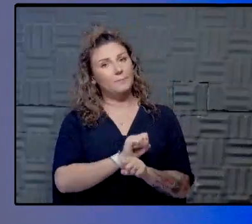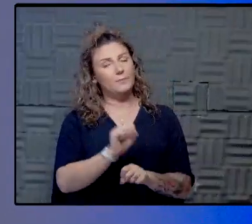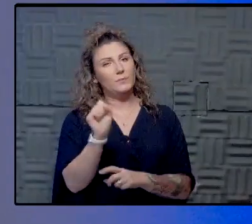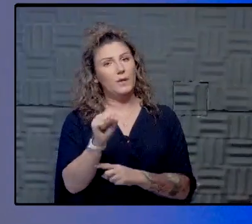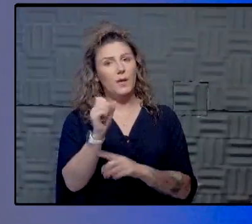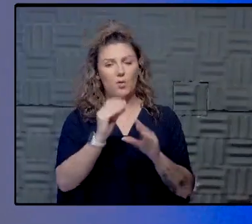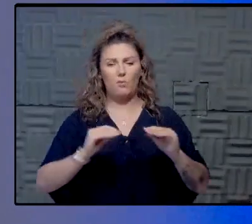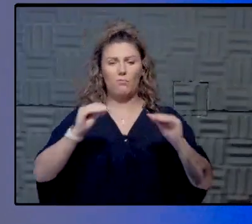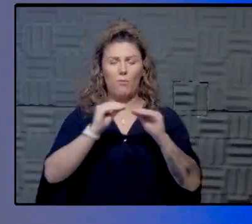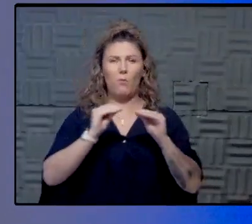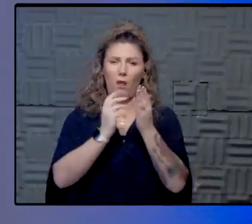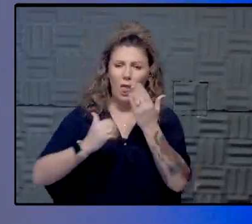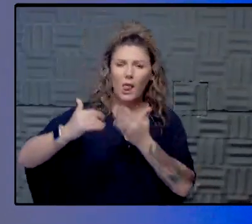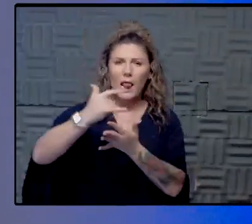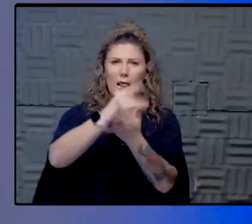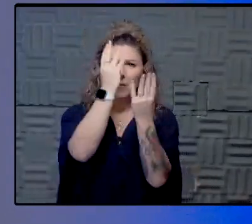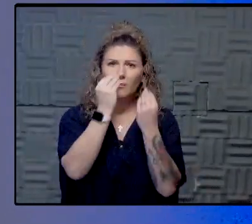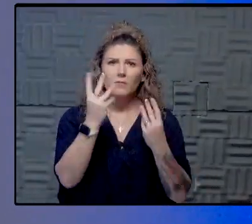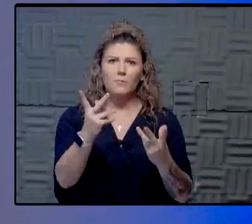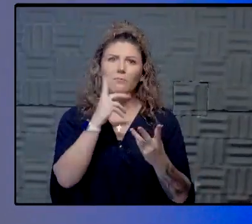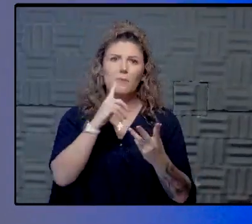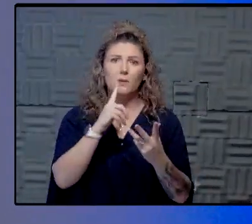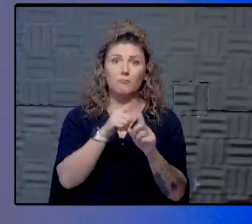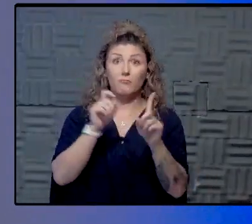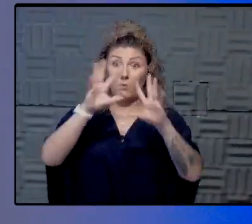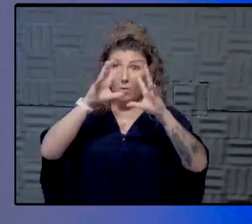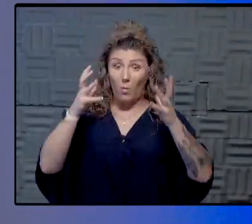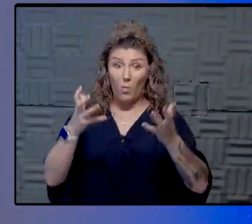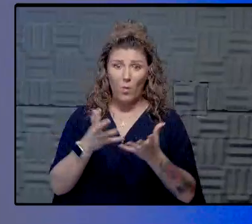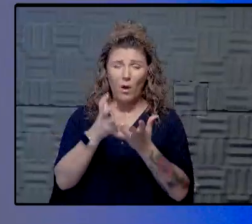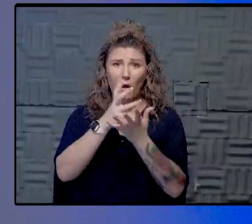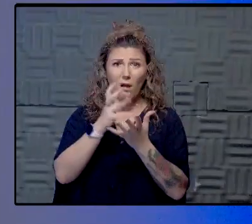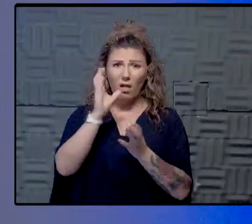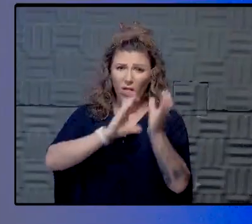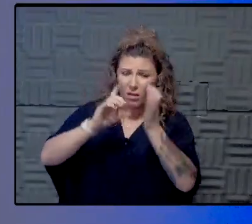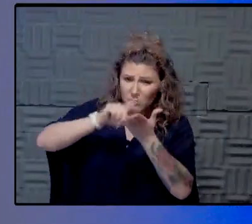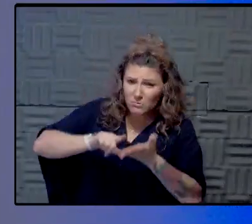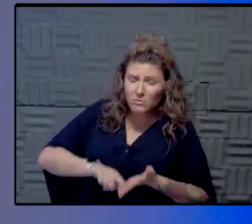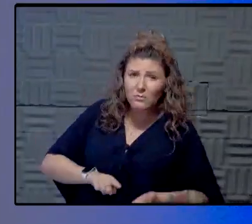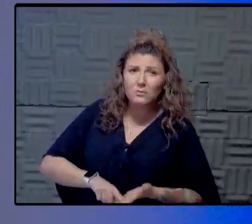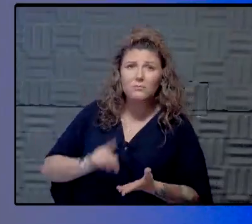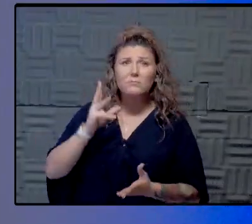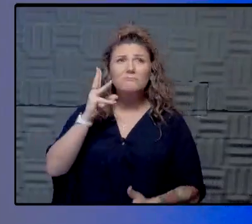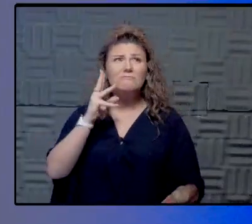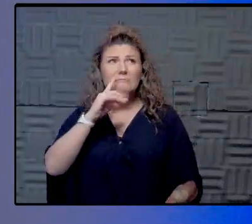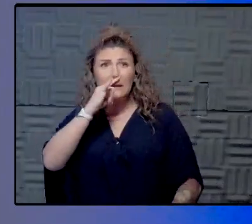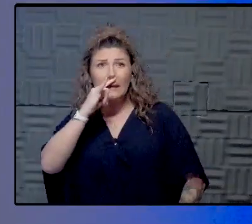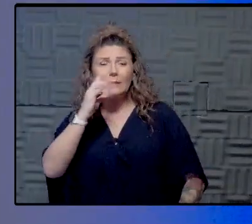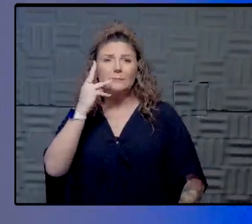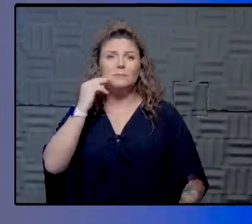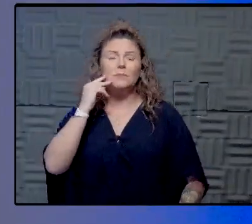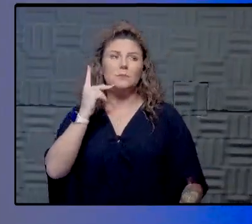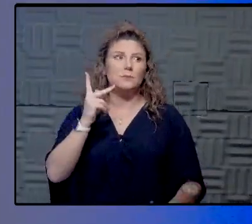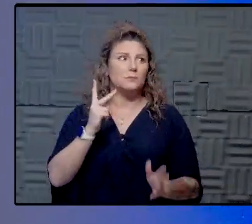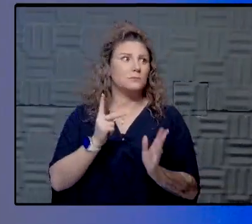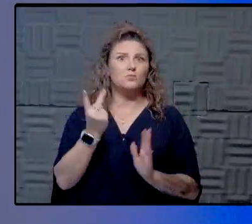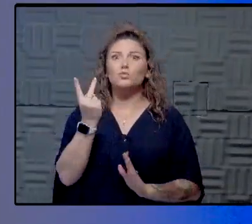more data from around the world showing that kids are experiencing up to 2 and 3